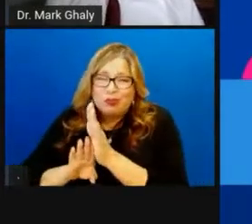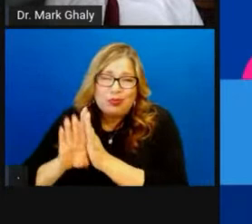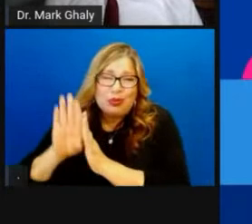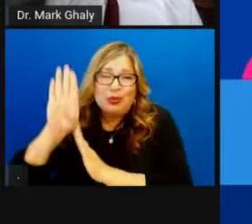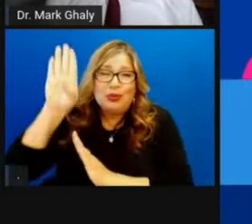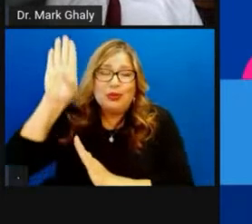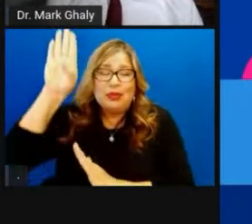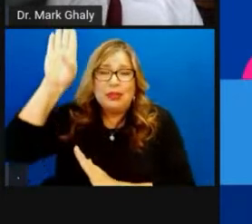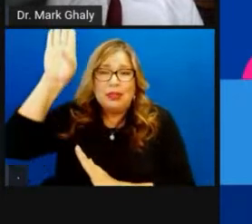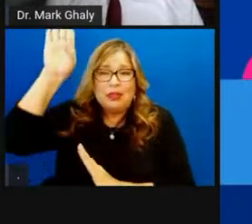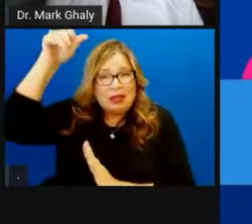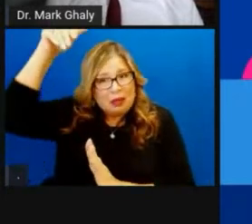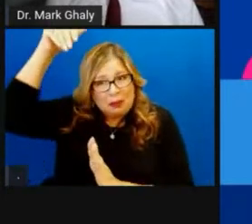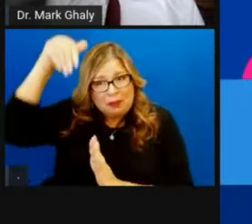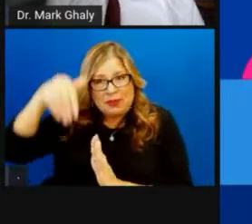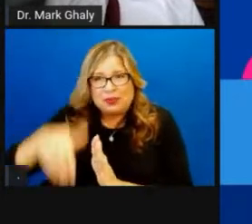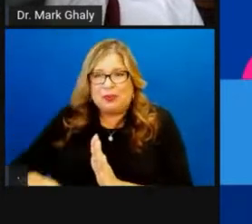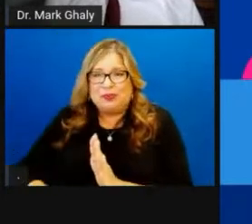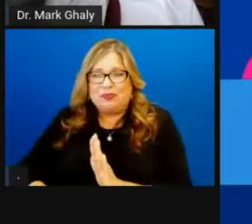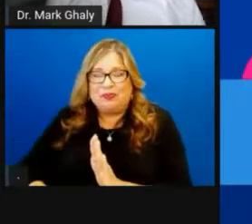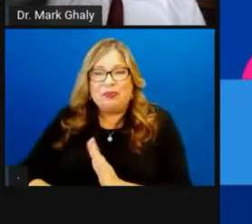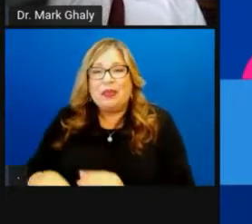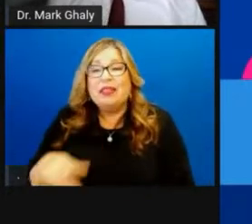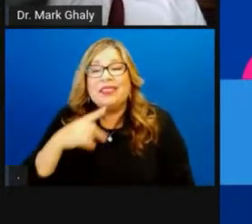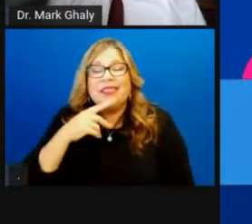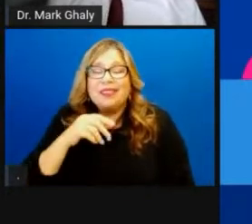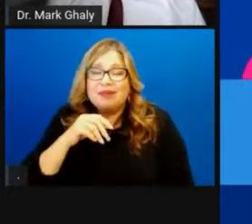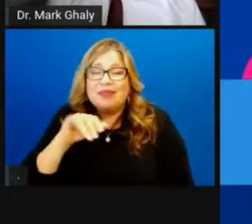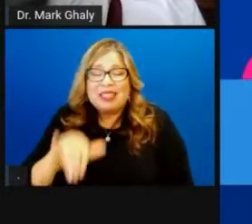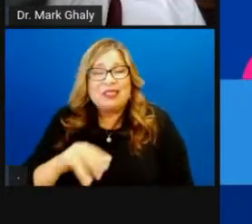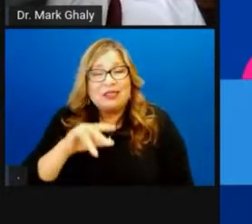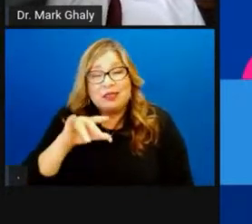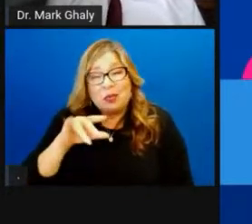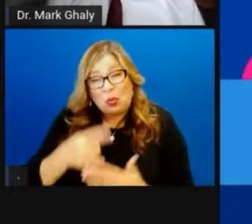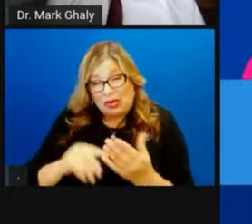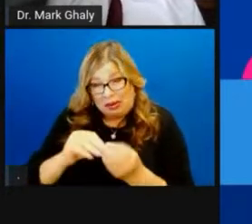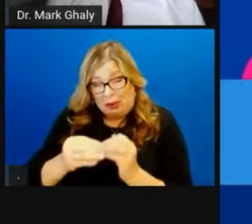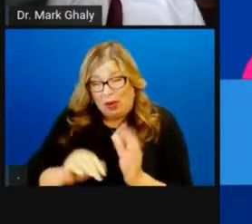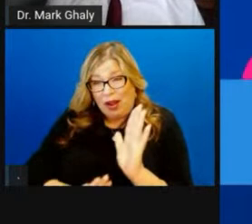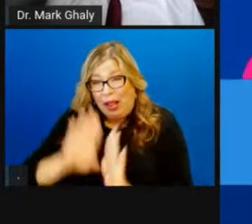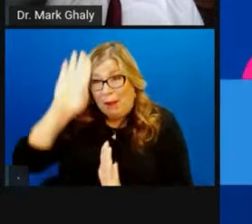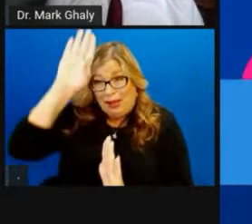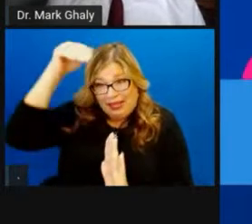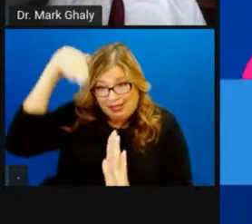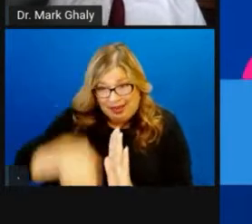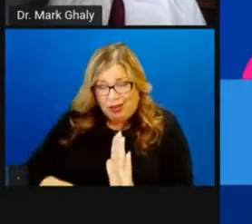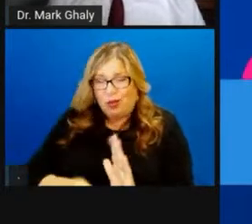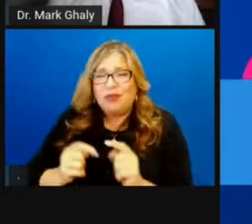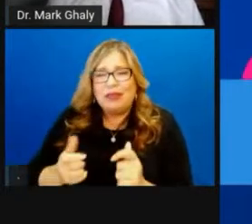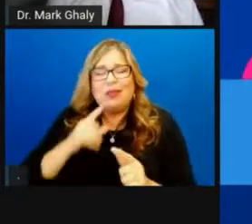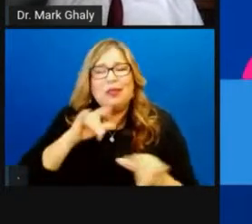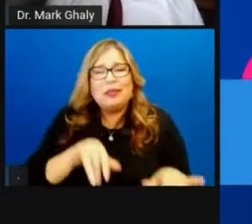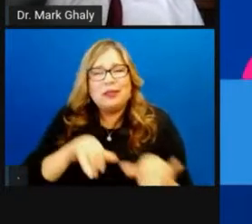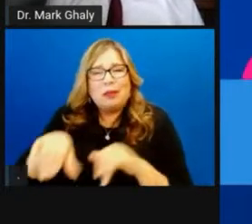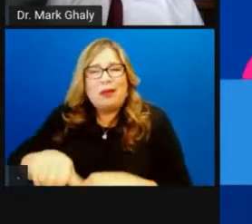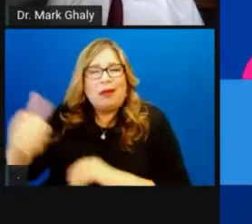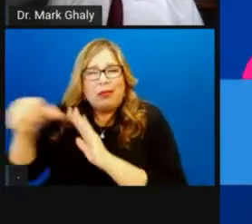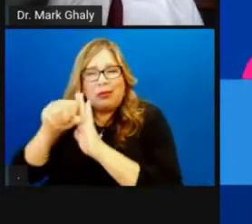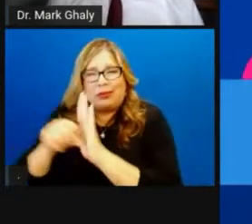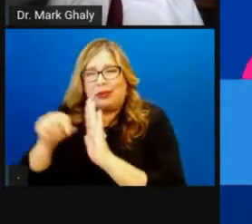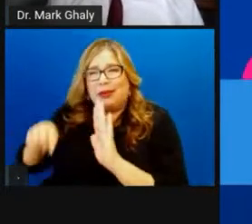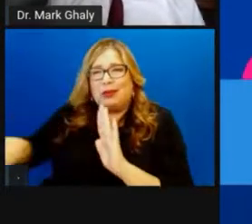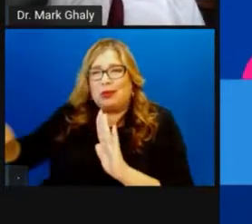then begins to come straight down. Not unlike what other states and other nations that have experienced Omicron ahead of